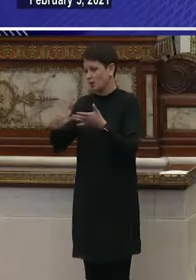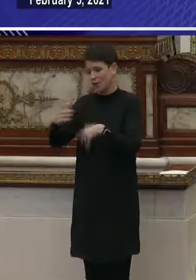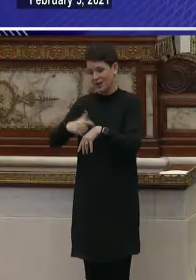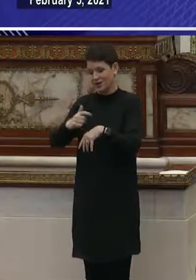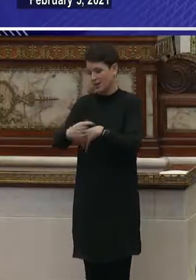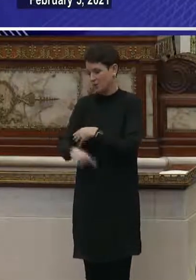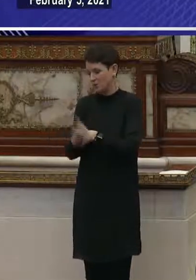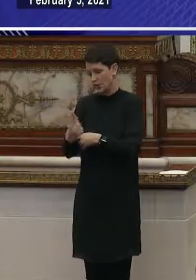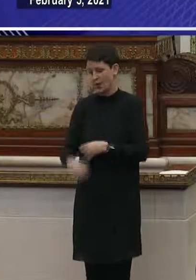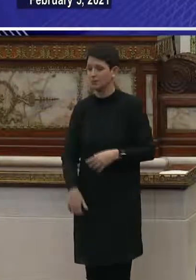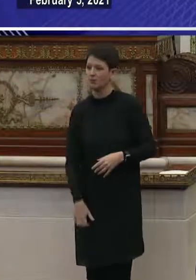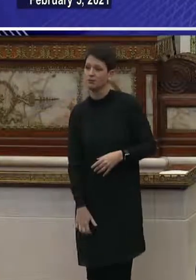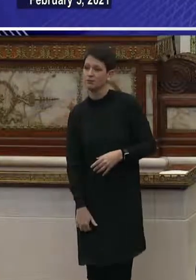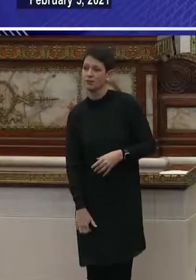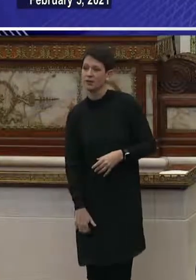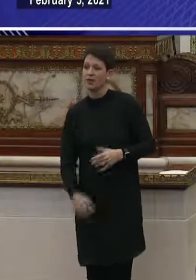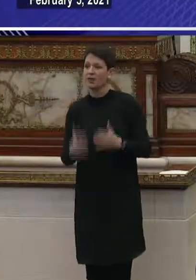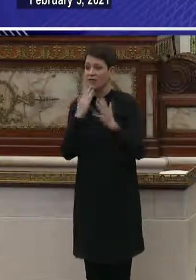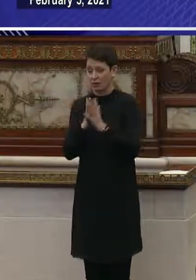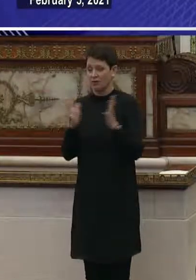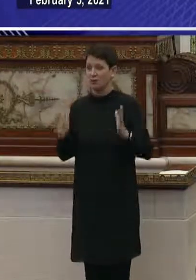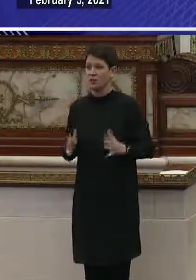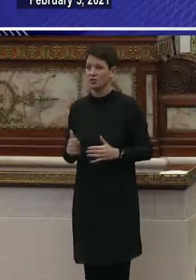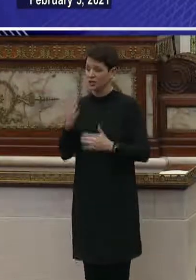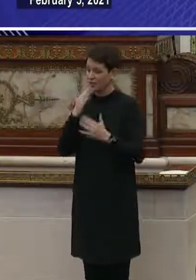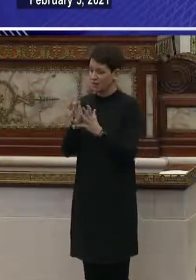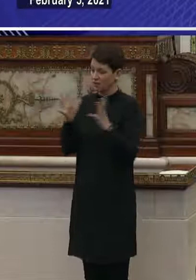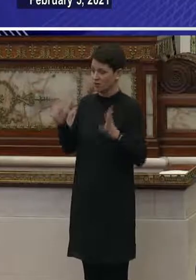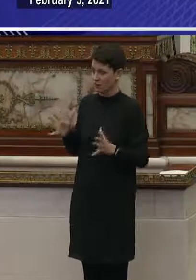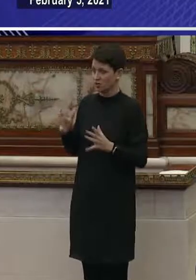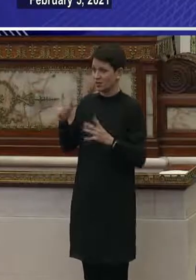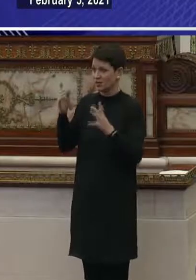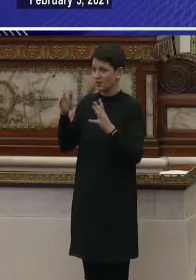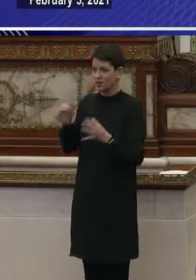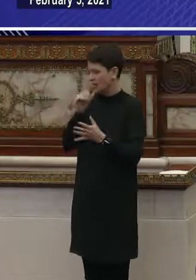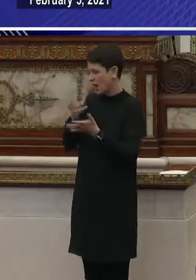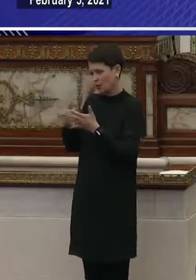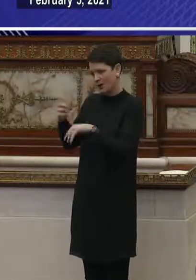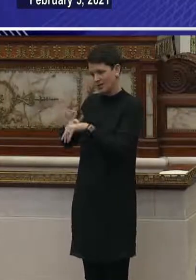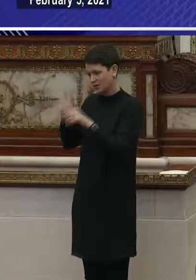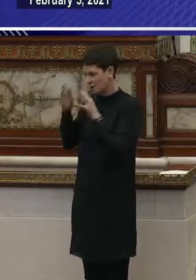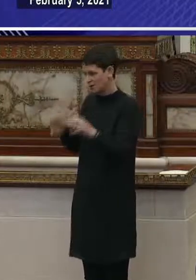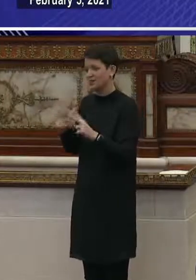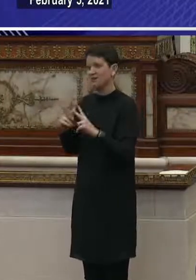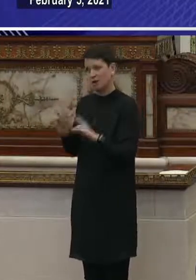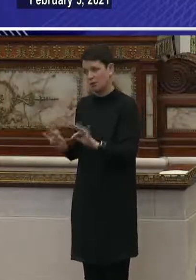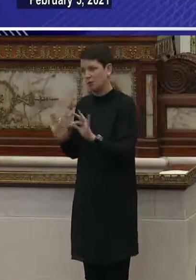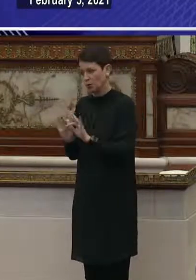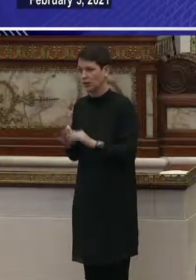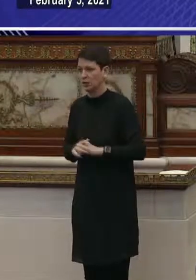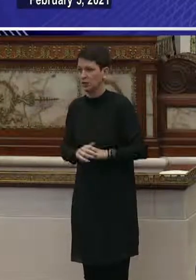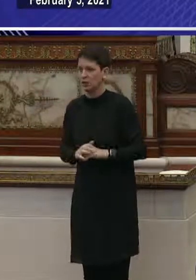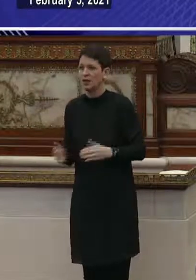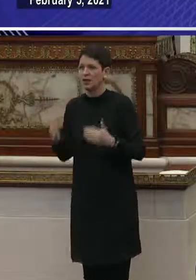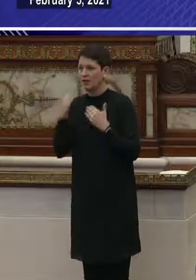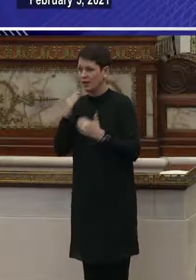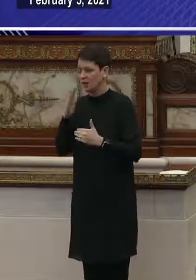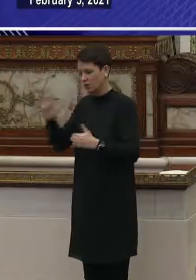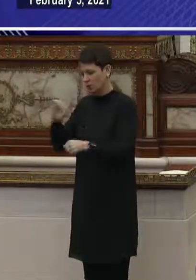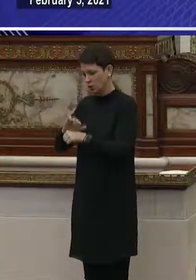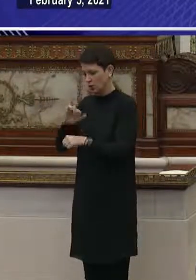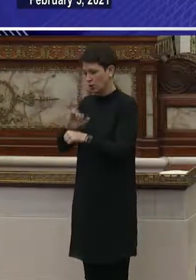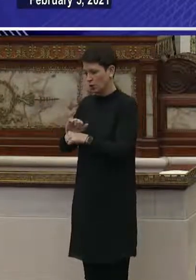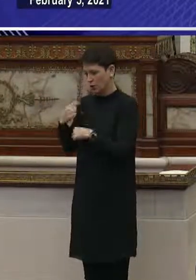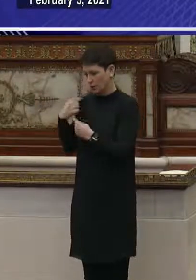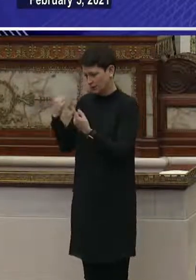time today. So thank you very, very much. Thank you very much. It's certainly not a waste of time because this is very important. So I want to thank you for your work on